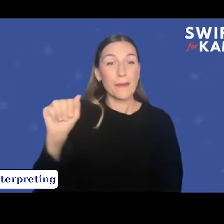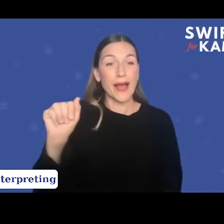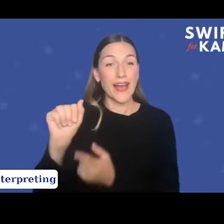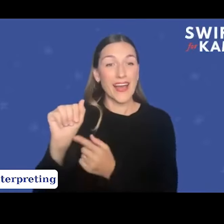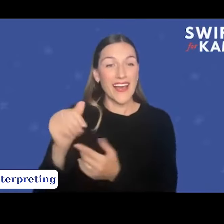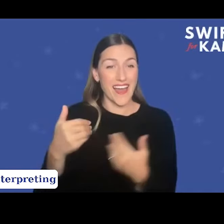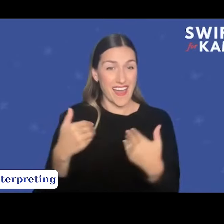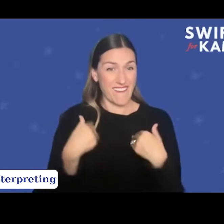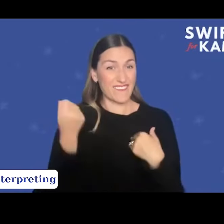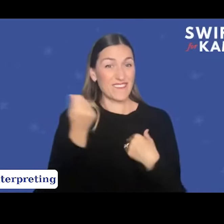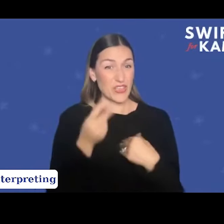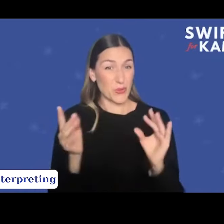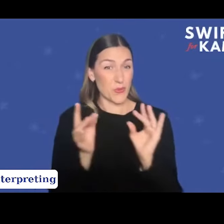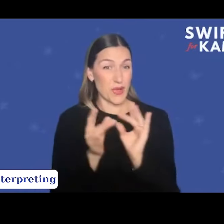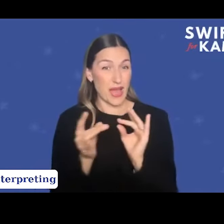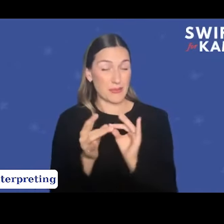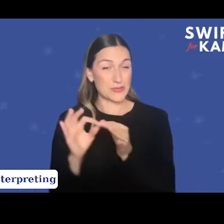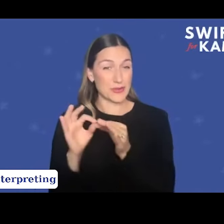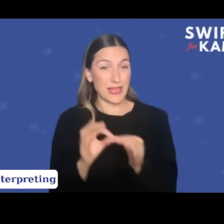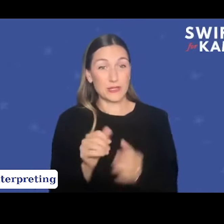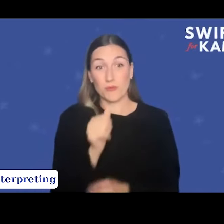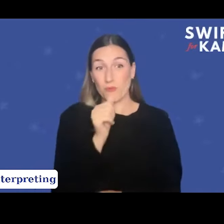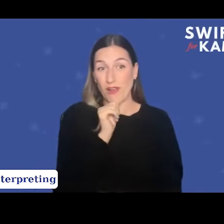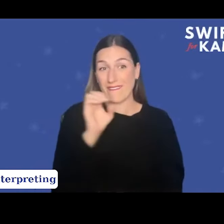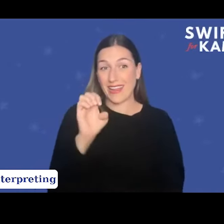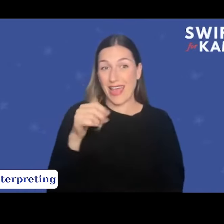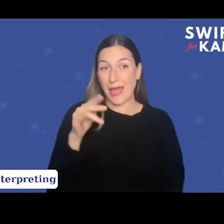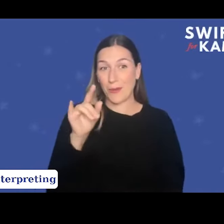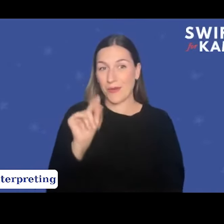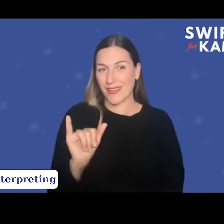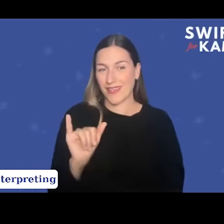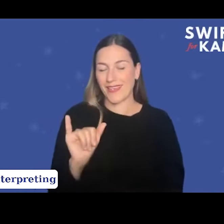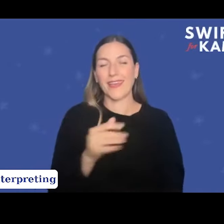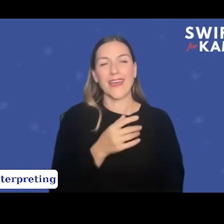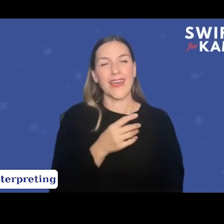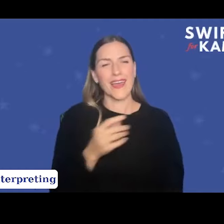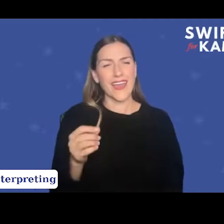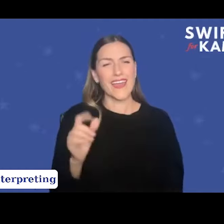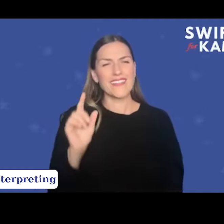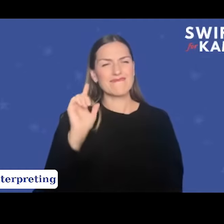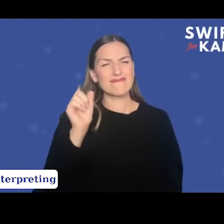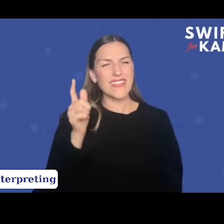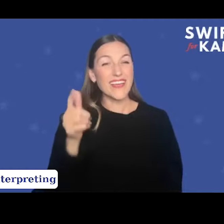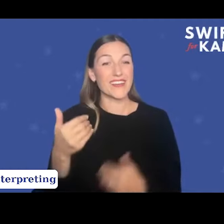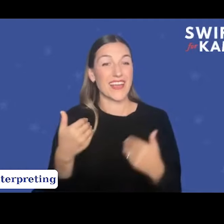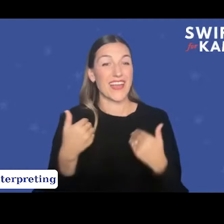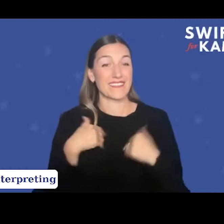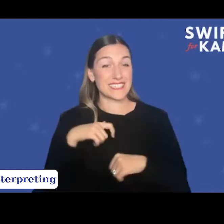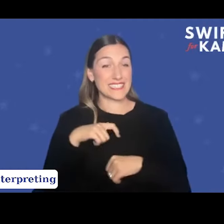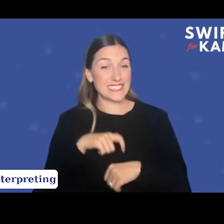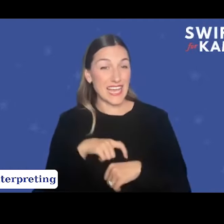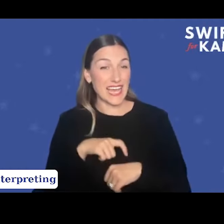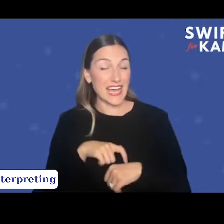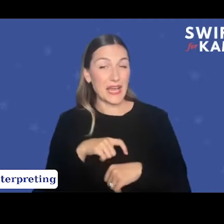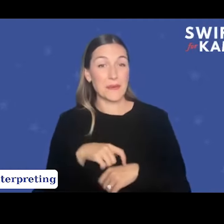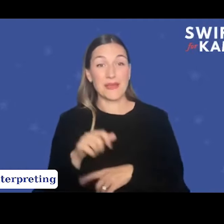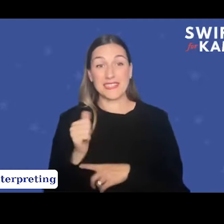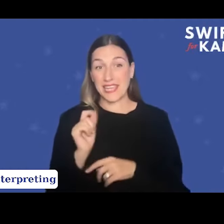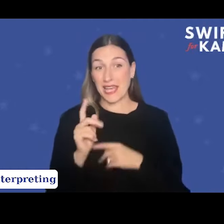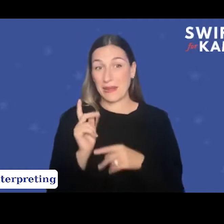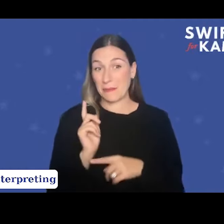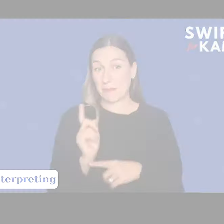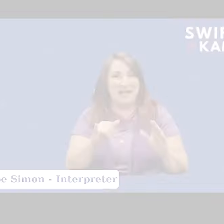two to say about private equity. Uh, and when I have time all too well, 10 minute version,